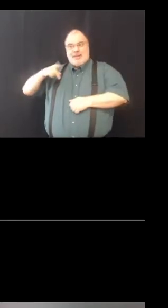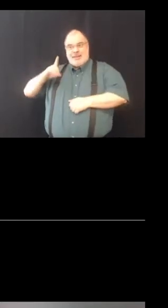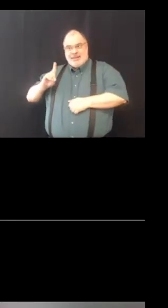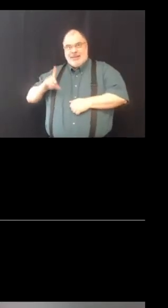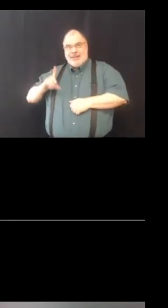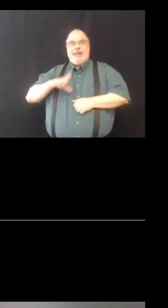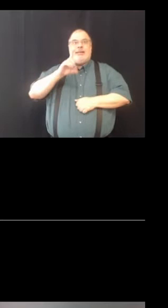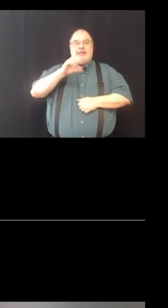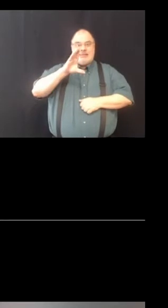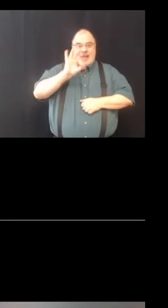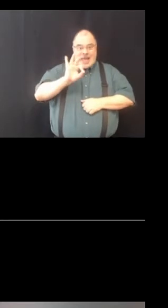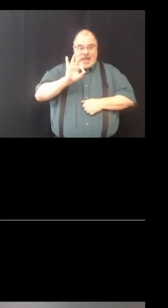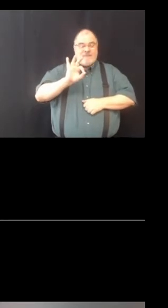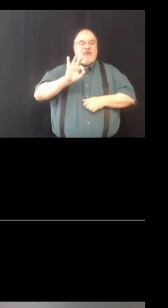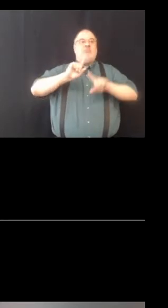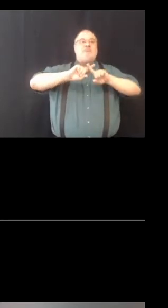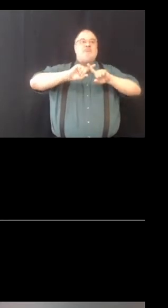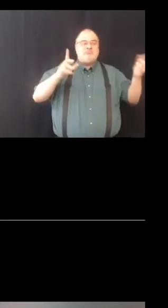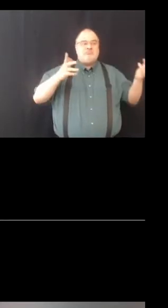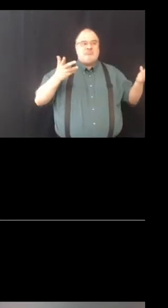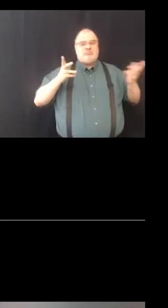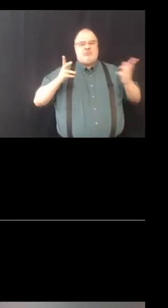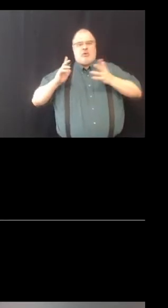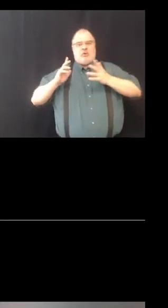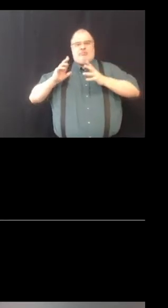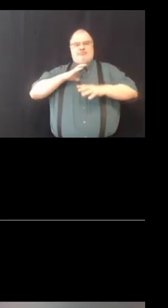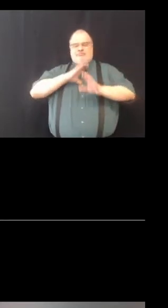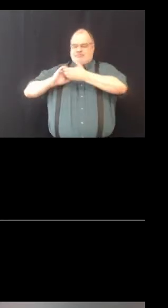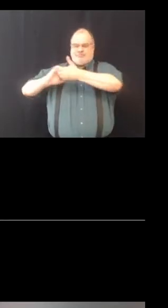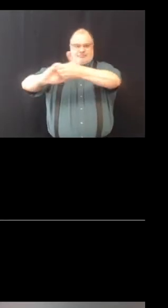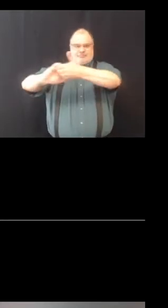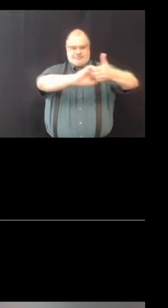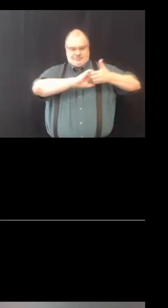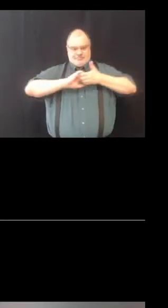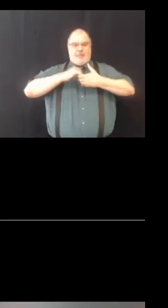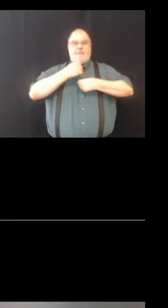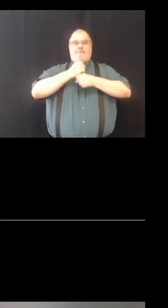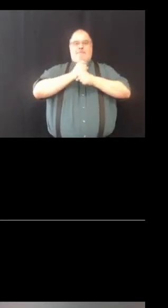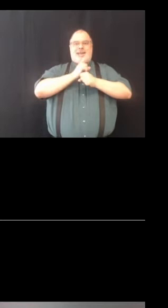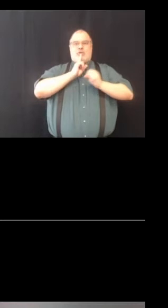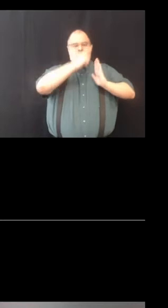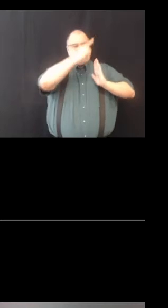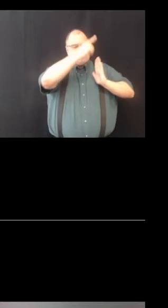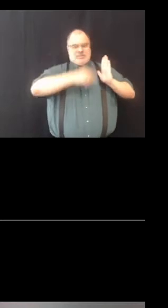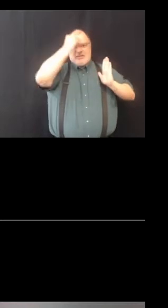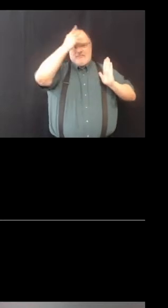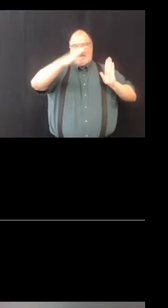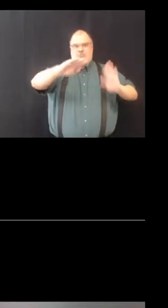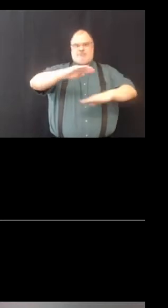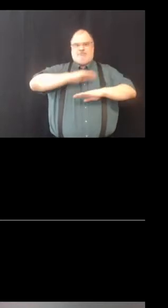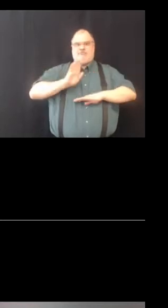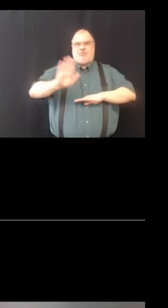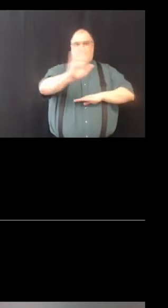DCF, and also with the DD Council to make sure that the material address the needs in the community. So thank you so